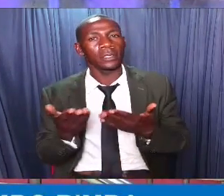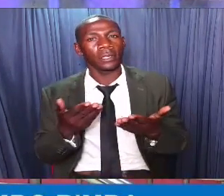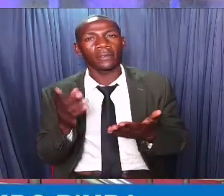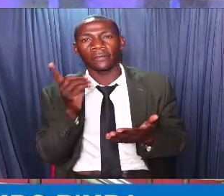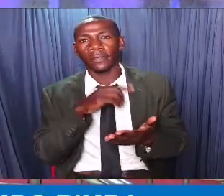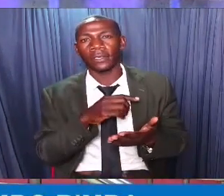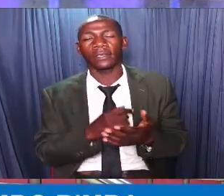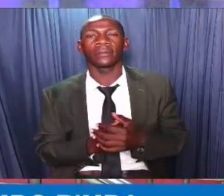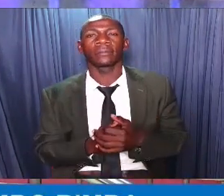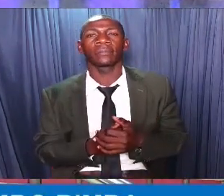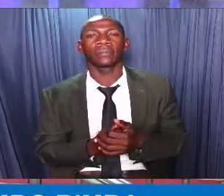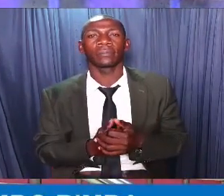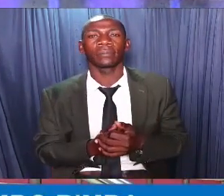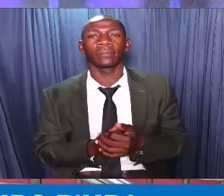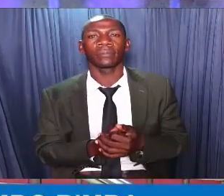Till the end of the service.